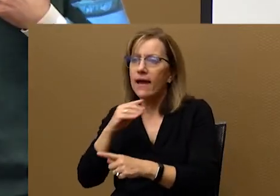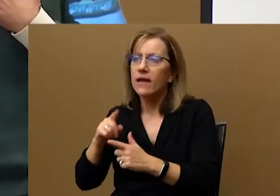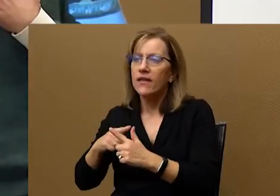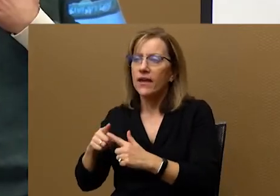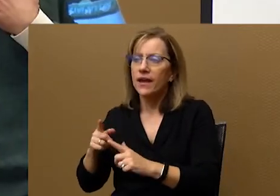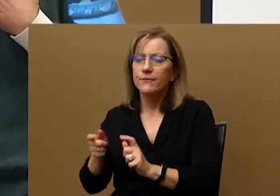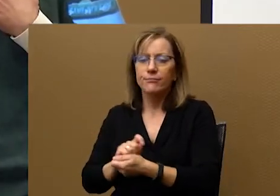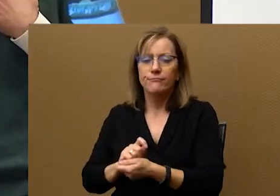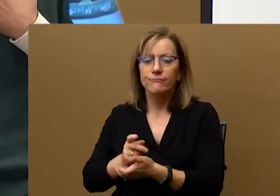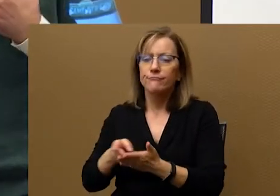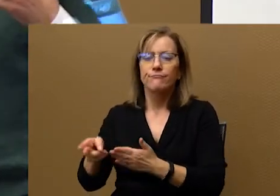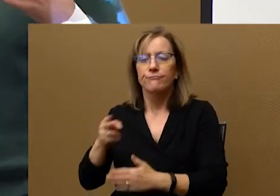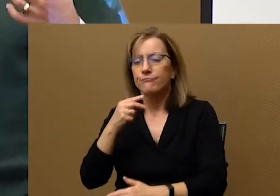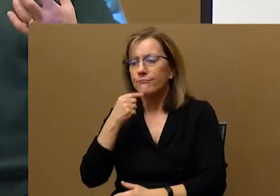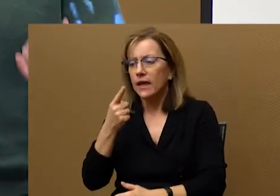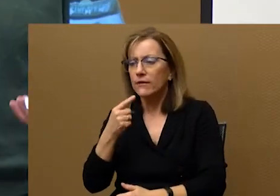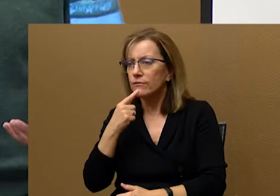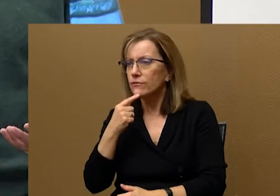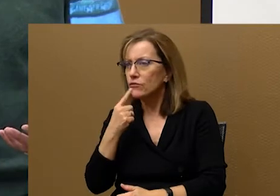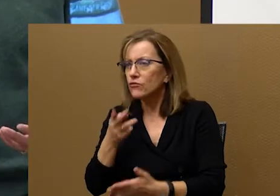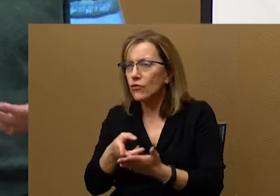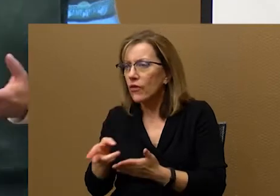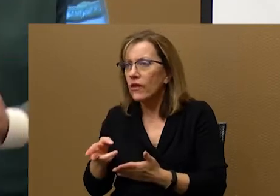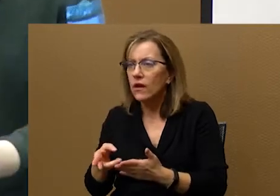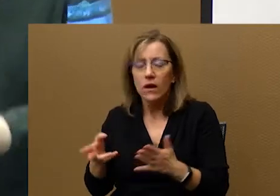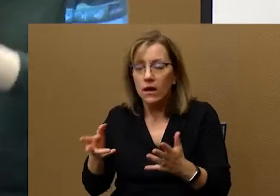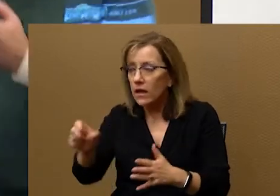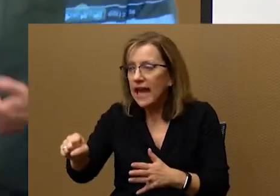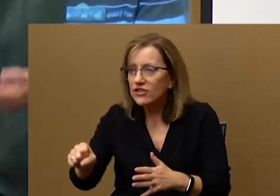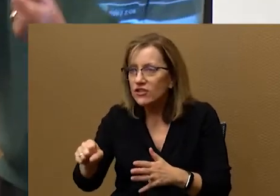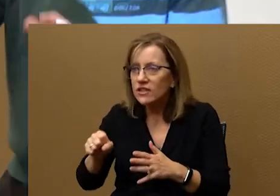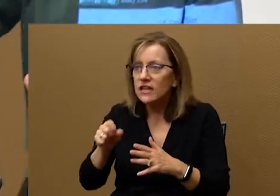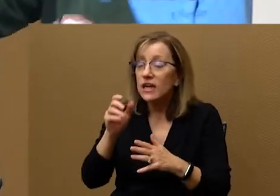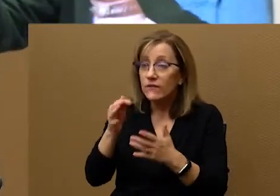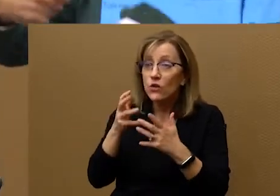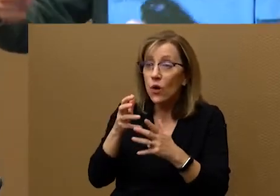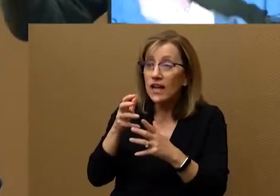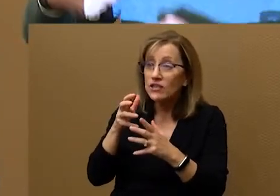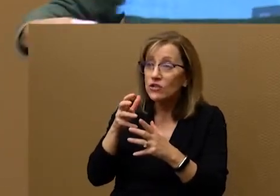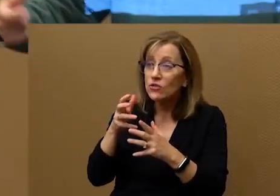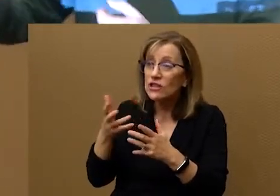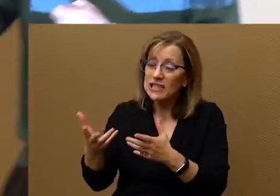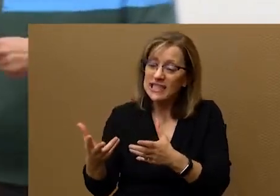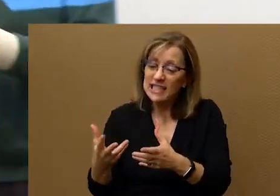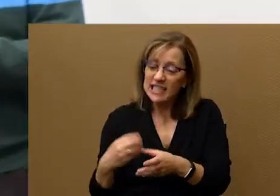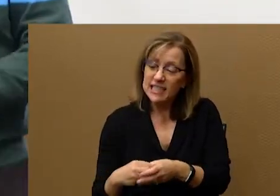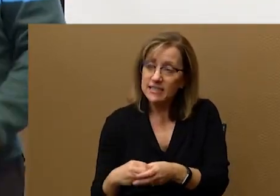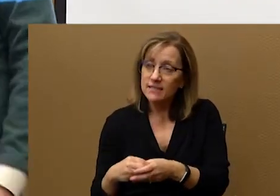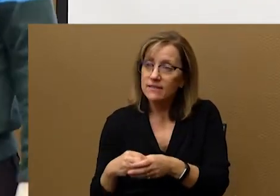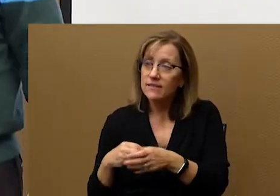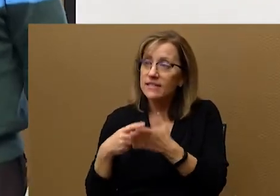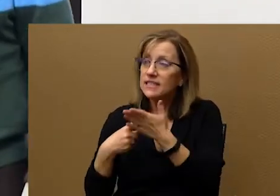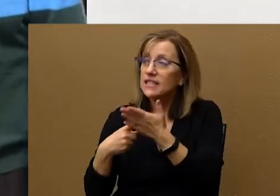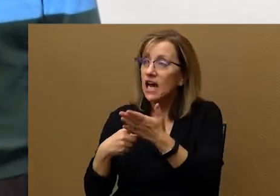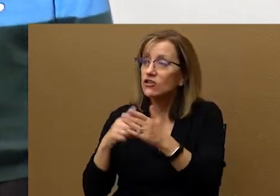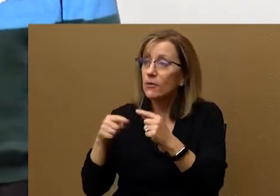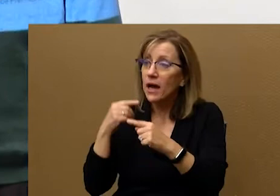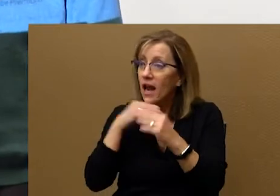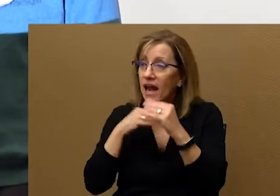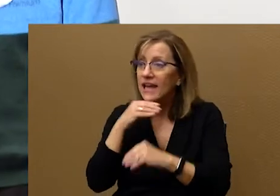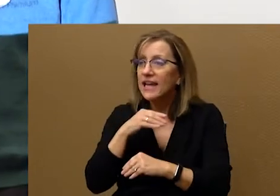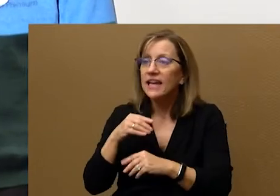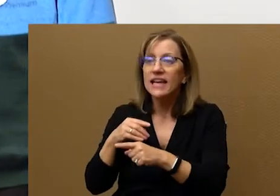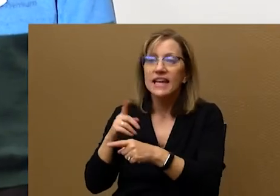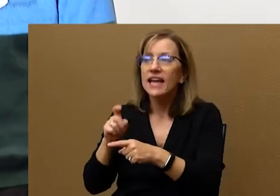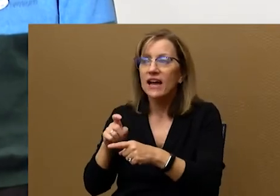positive, does anybody see it and catch that moment? Because if you want to get him into a discussion about lying, he's got to feel that